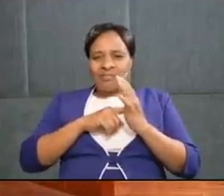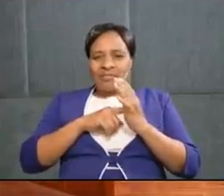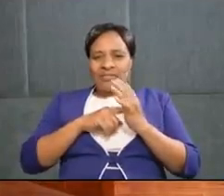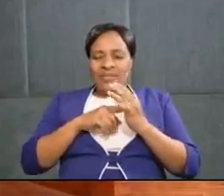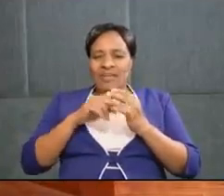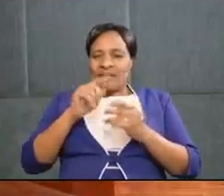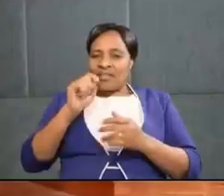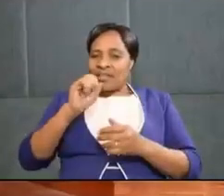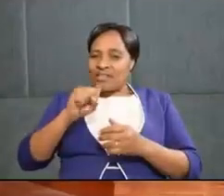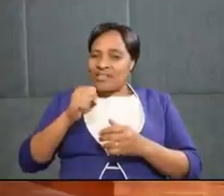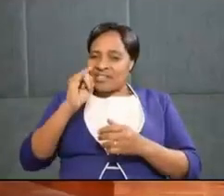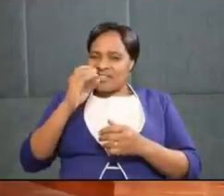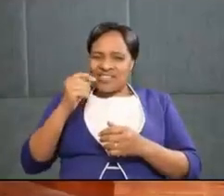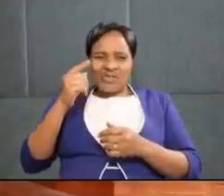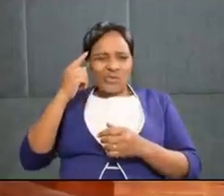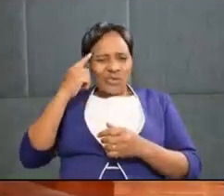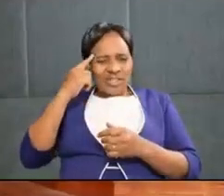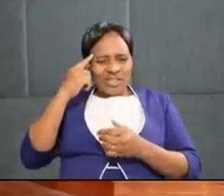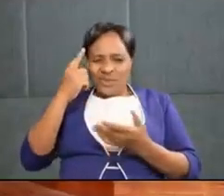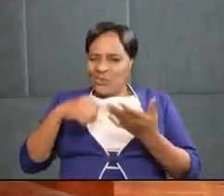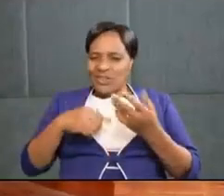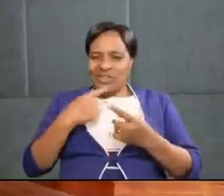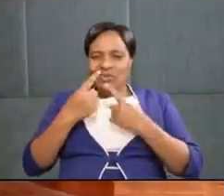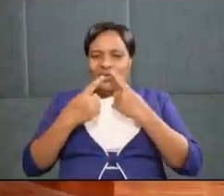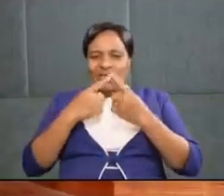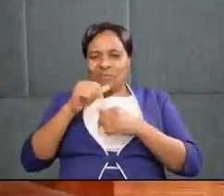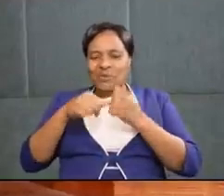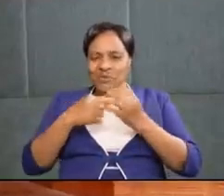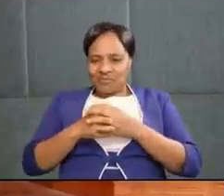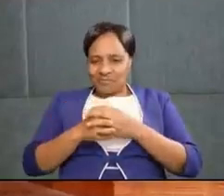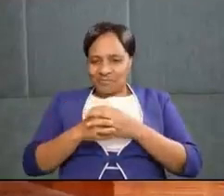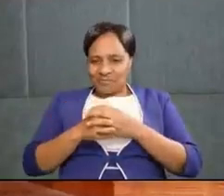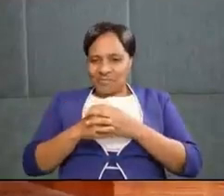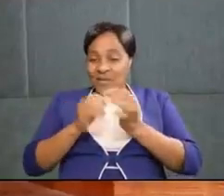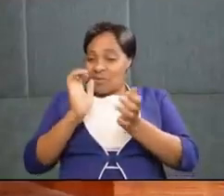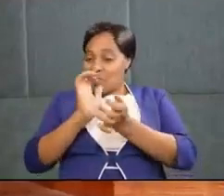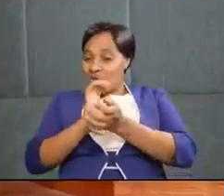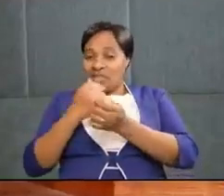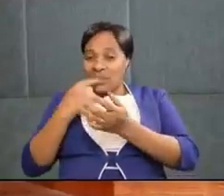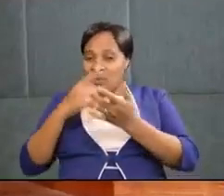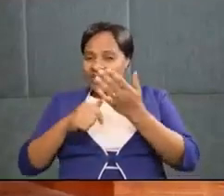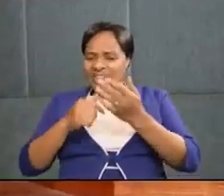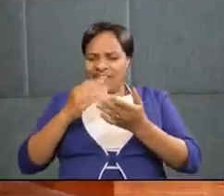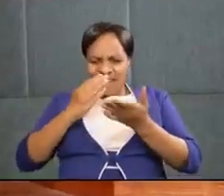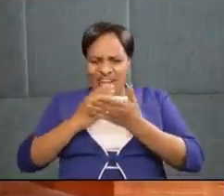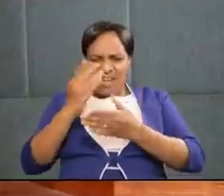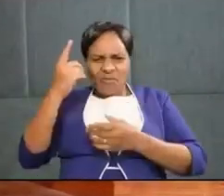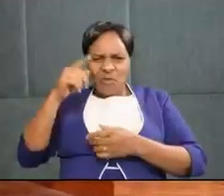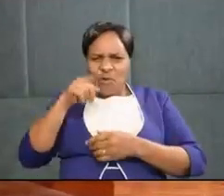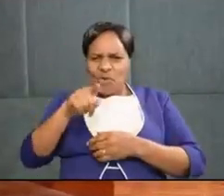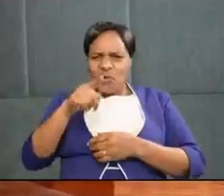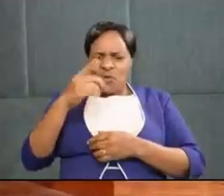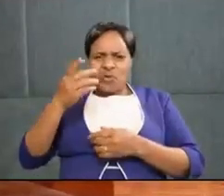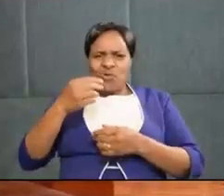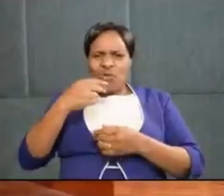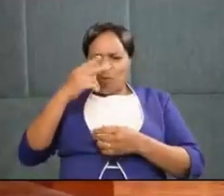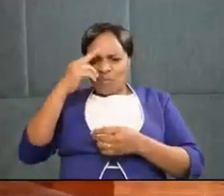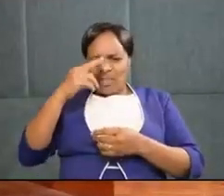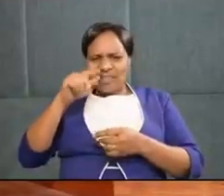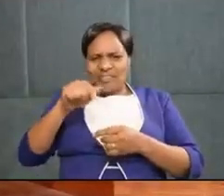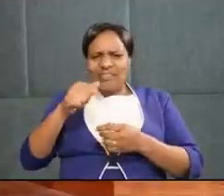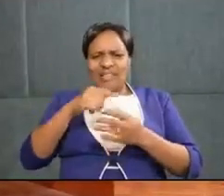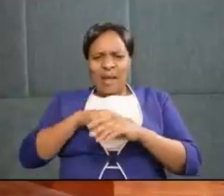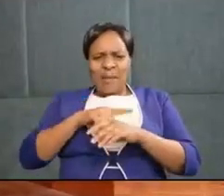Tessie, yes? What do you think he said? He said, "Is it right for you to whip a Roman